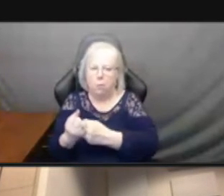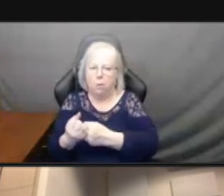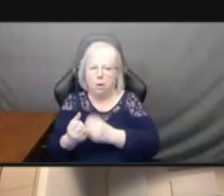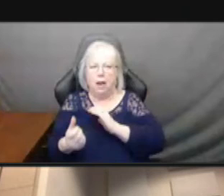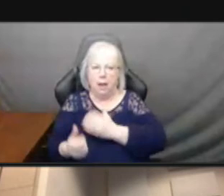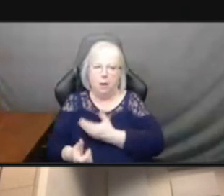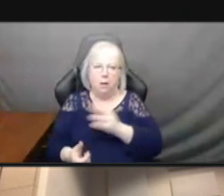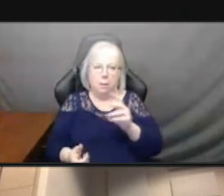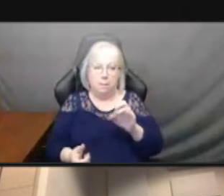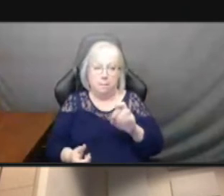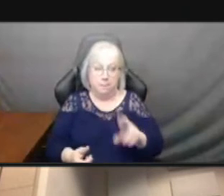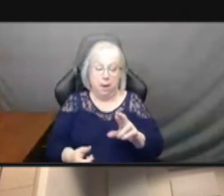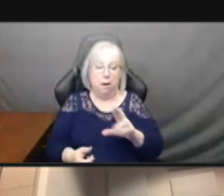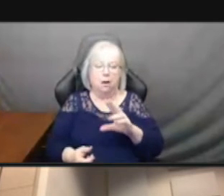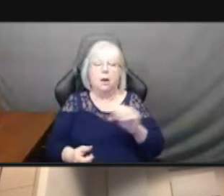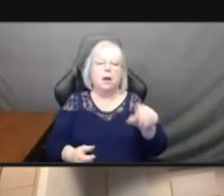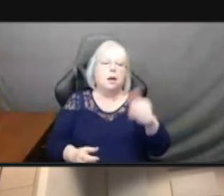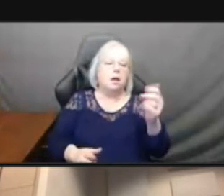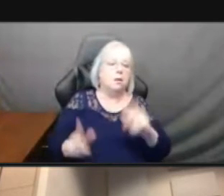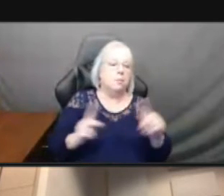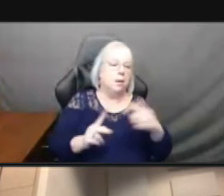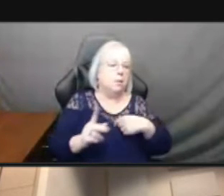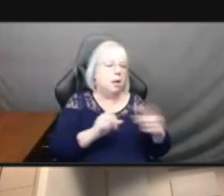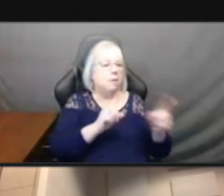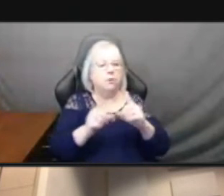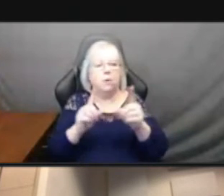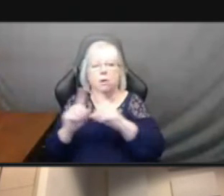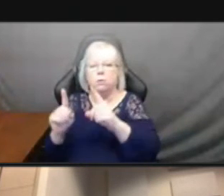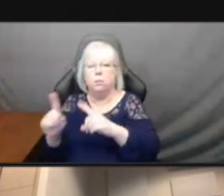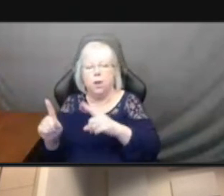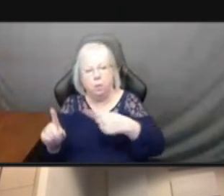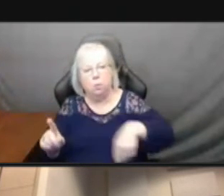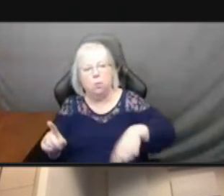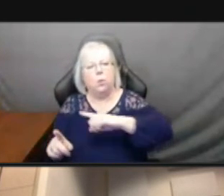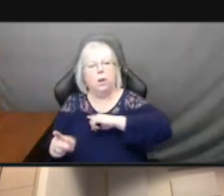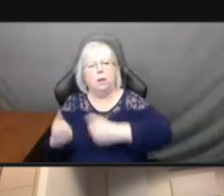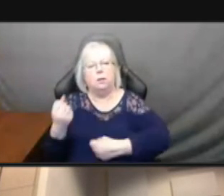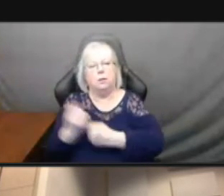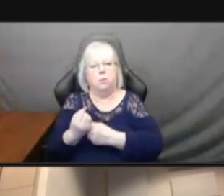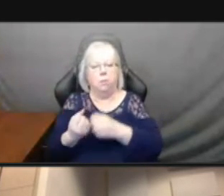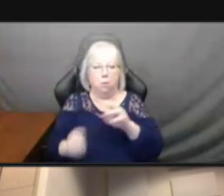And other folks I have talked to, we support the mayor. So